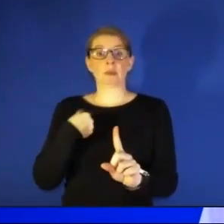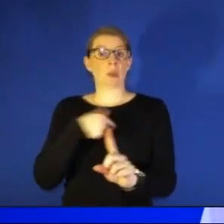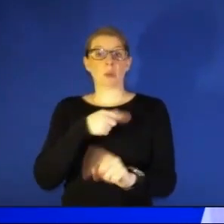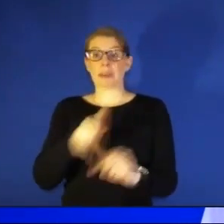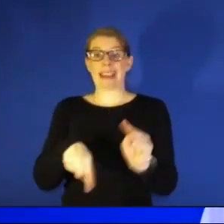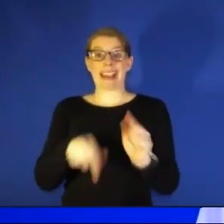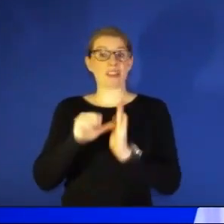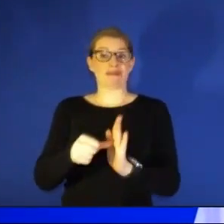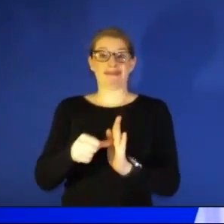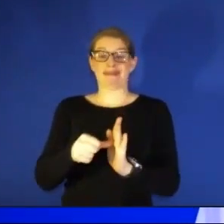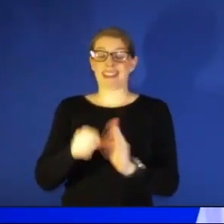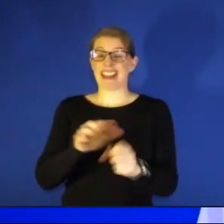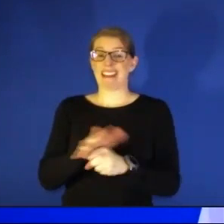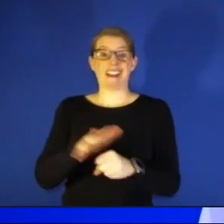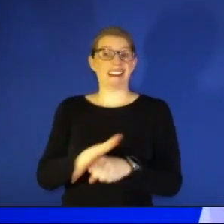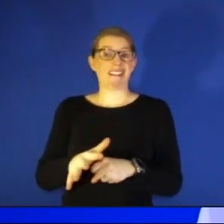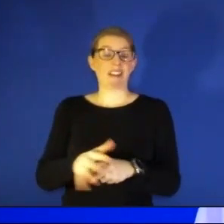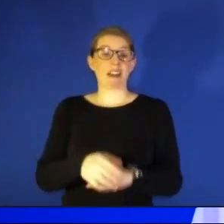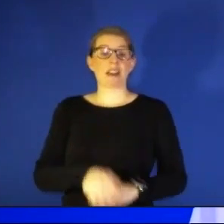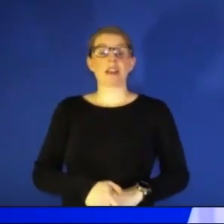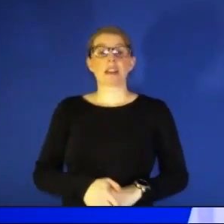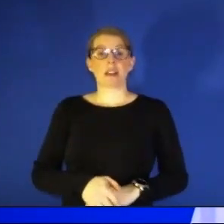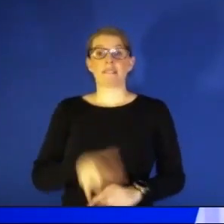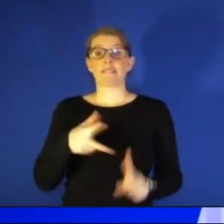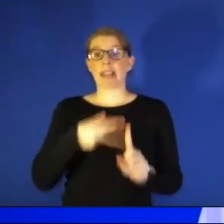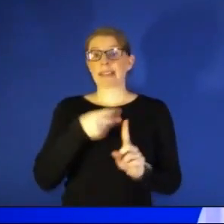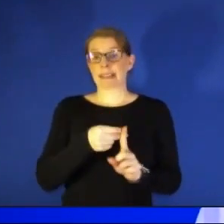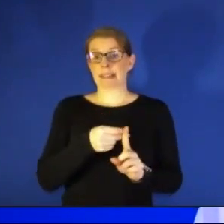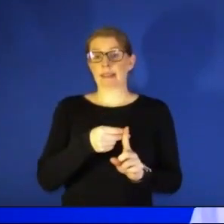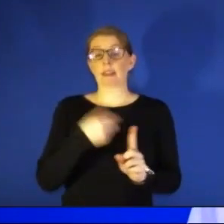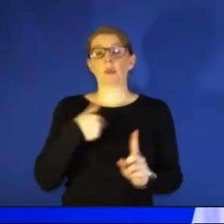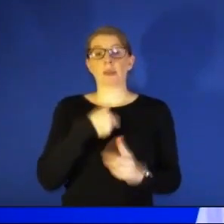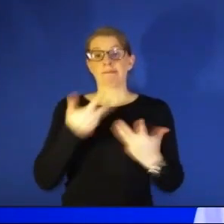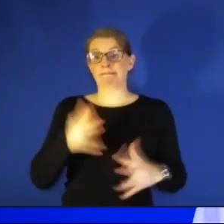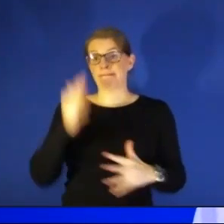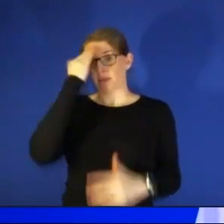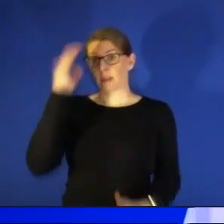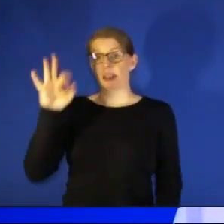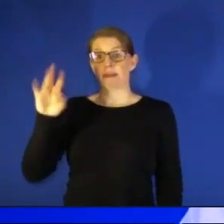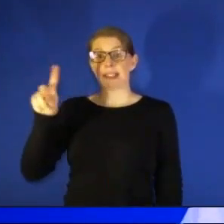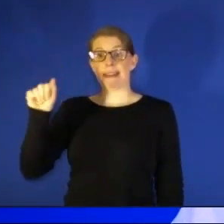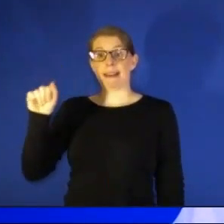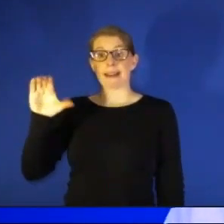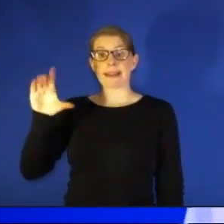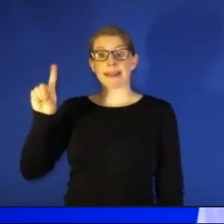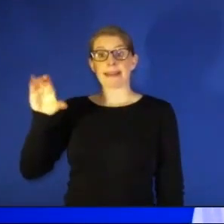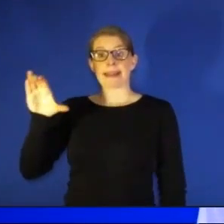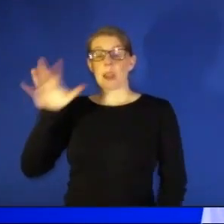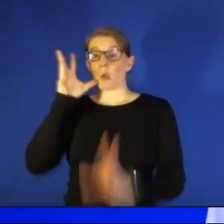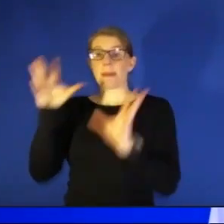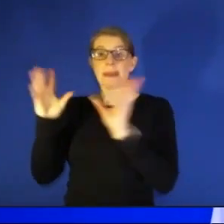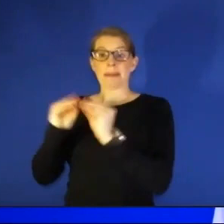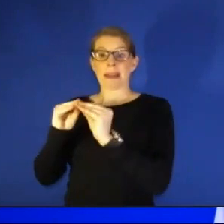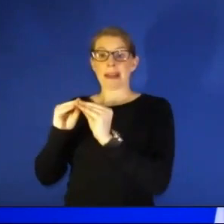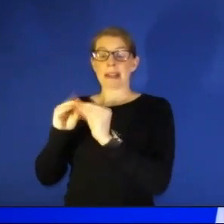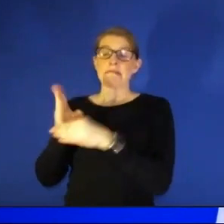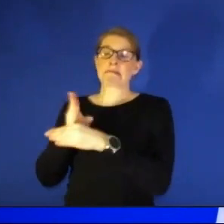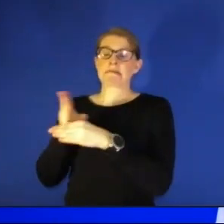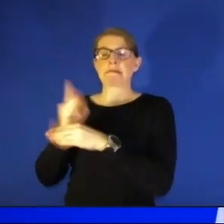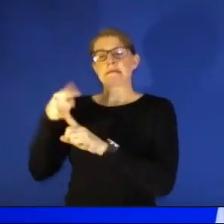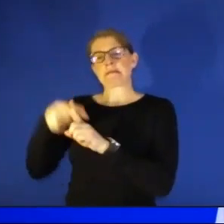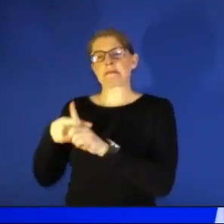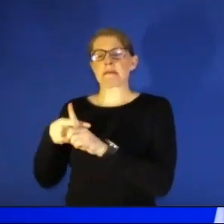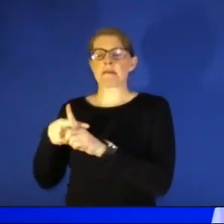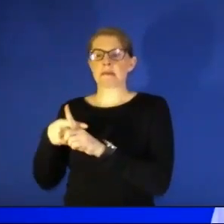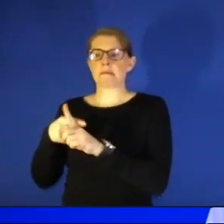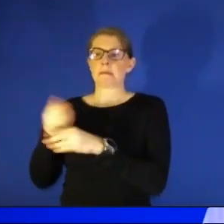and emphasize enough the point of vaccines. We know that the FDA and I think the CDC are going to be meeting within the next month, within the